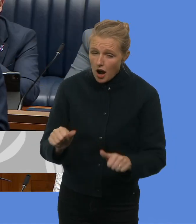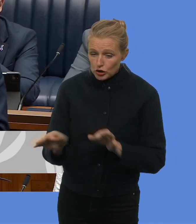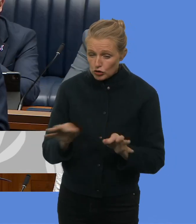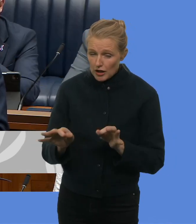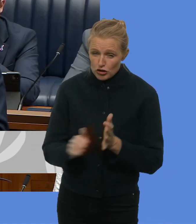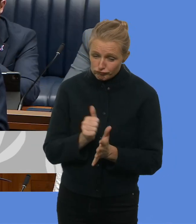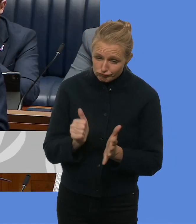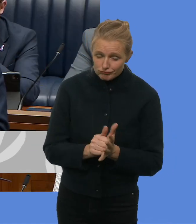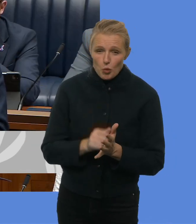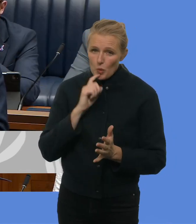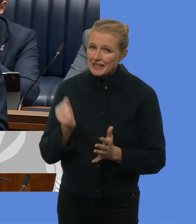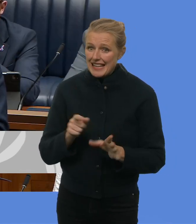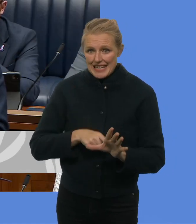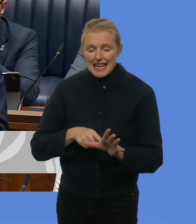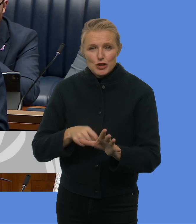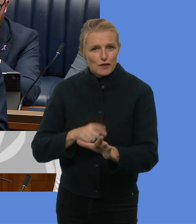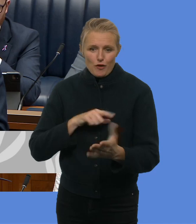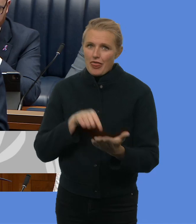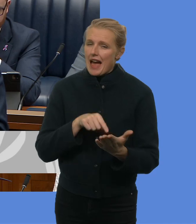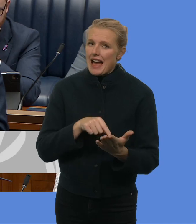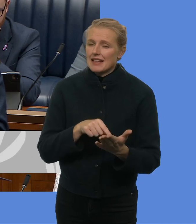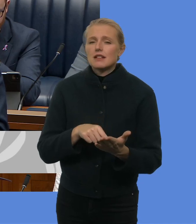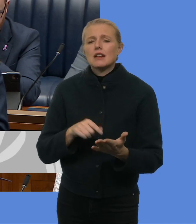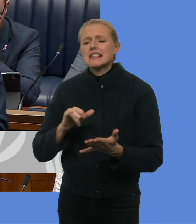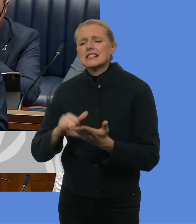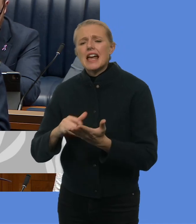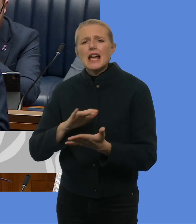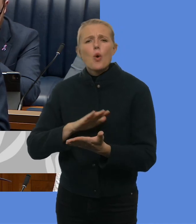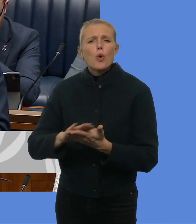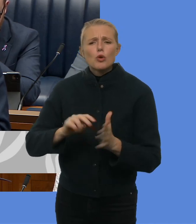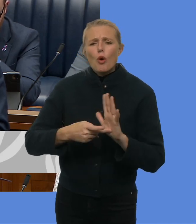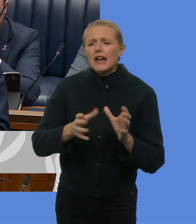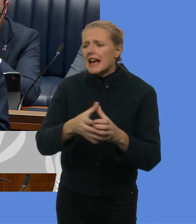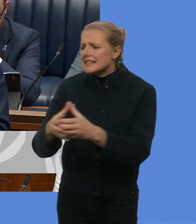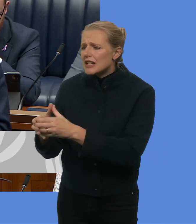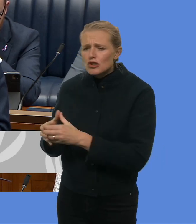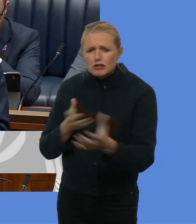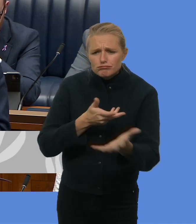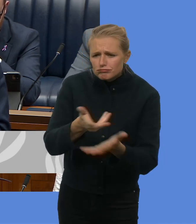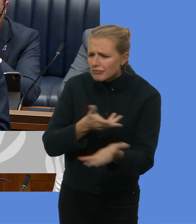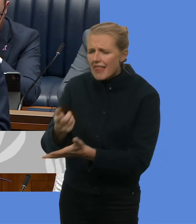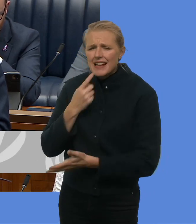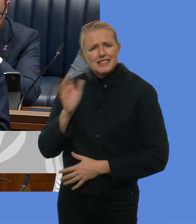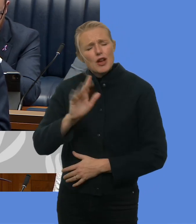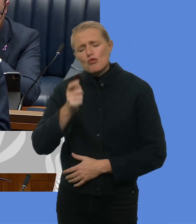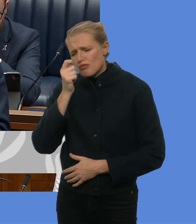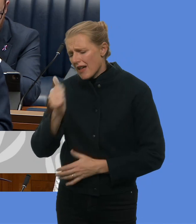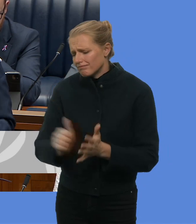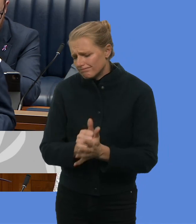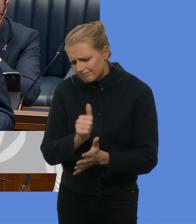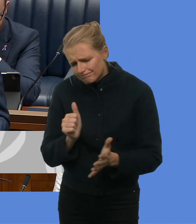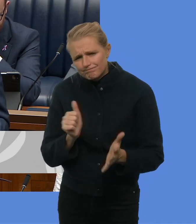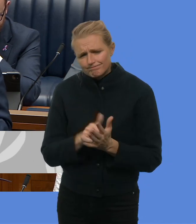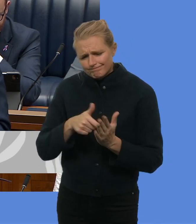strategy in place, and I think my engagement with the stakeholders have indicated they want it to be comprehensive, detailed, as we